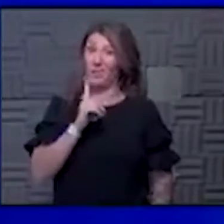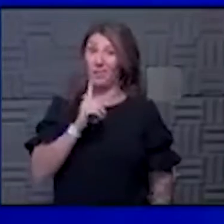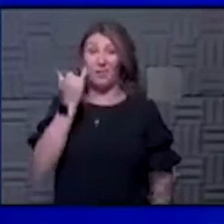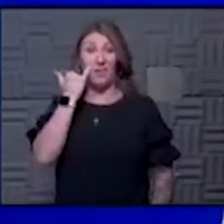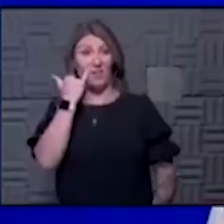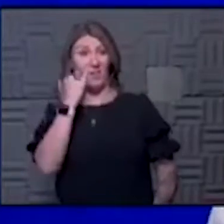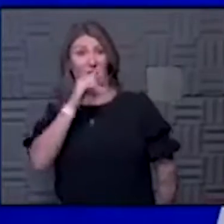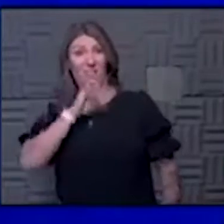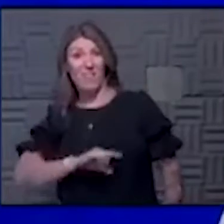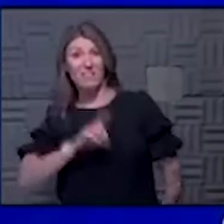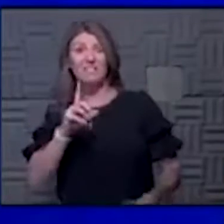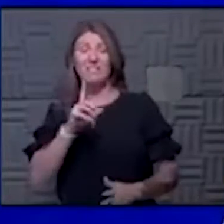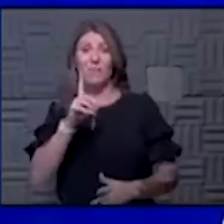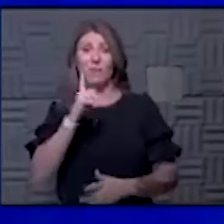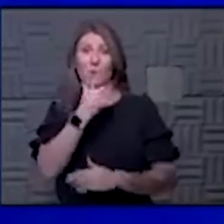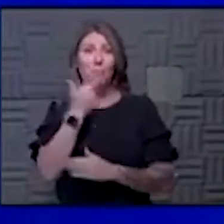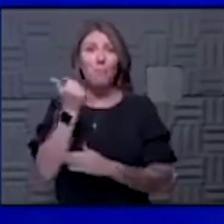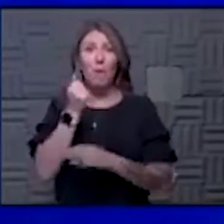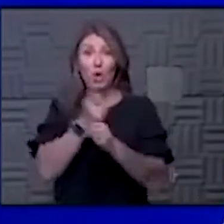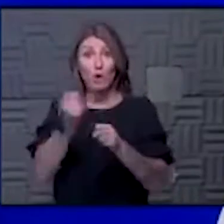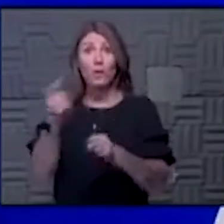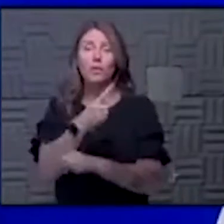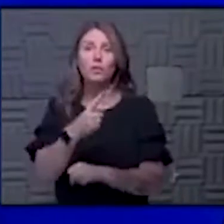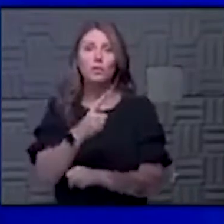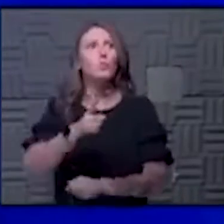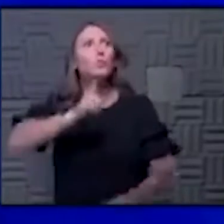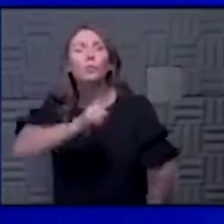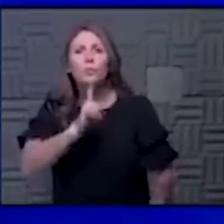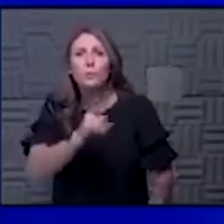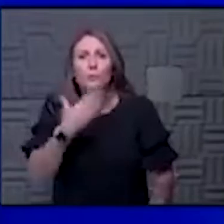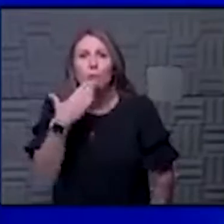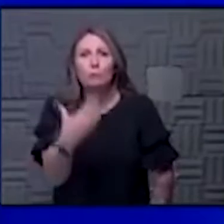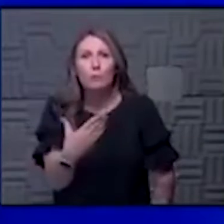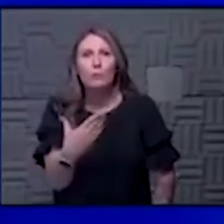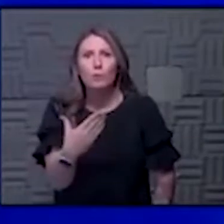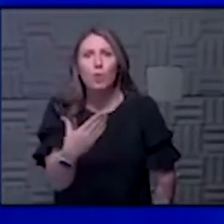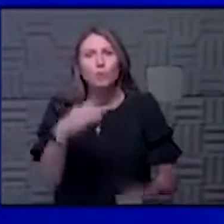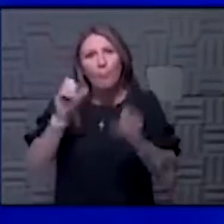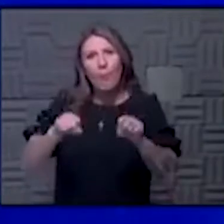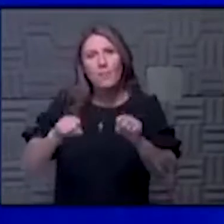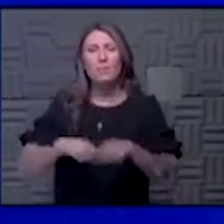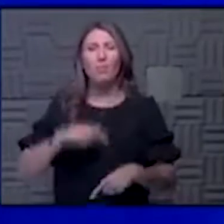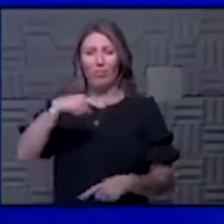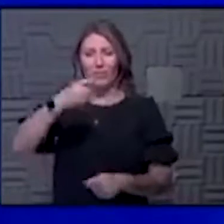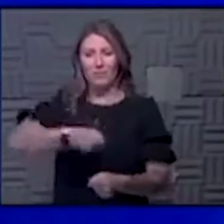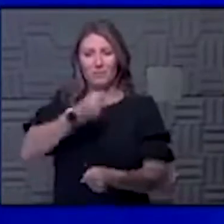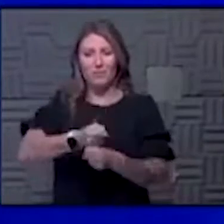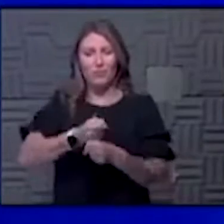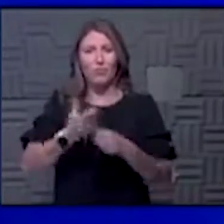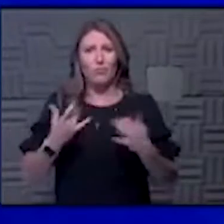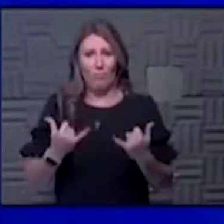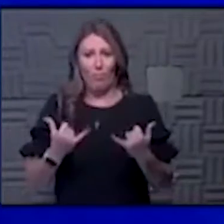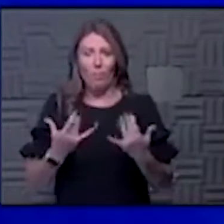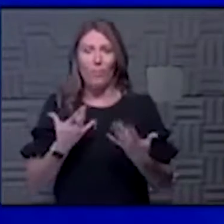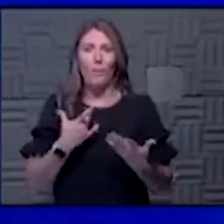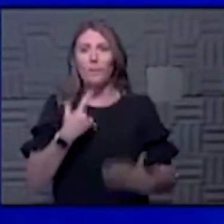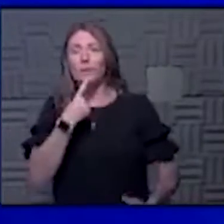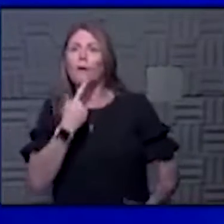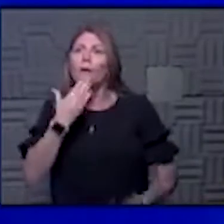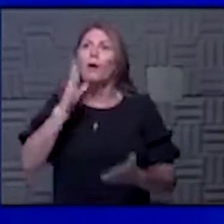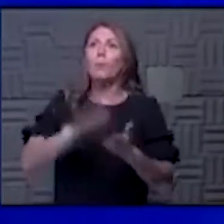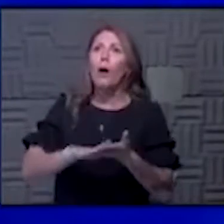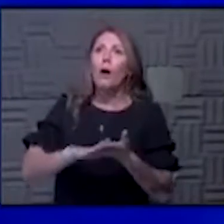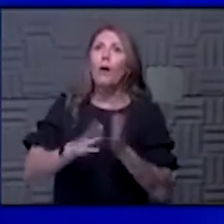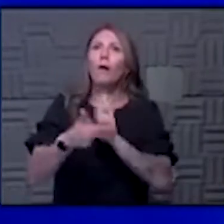next year are really, really good. Like, really good. So this year, instead of saying it's bad, let's say